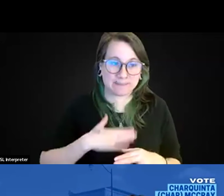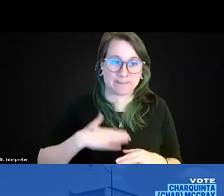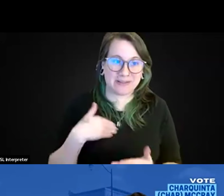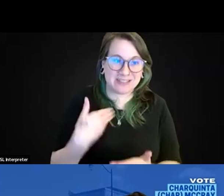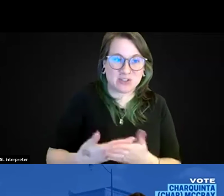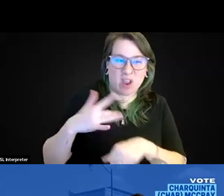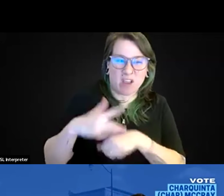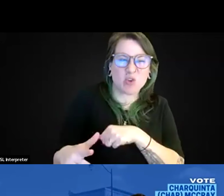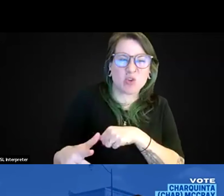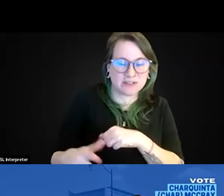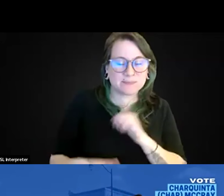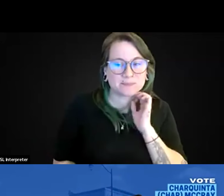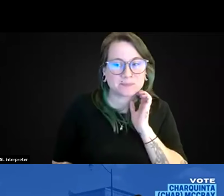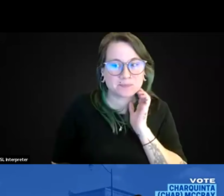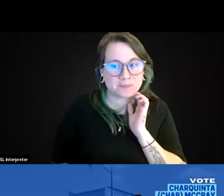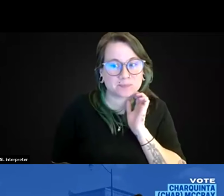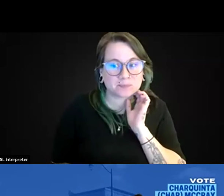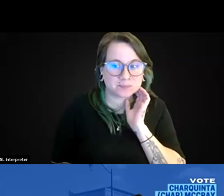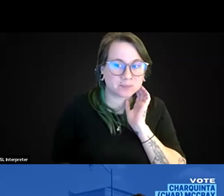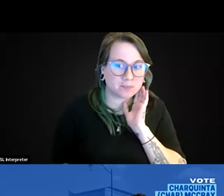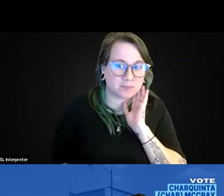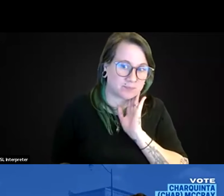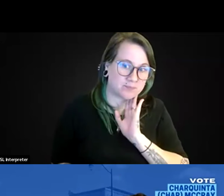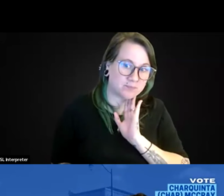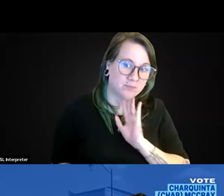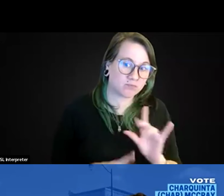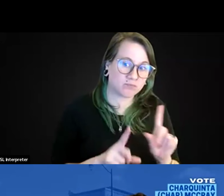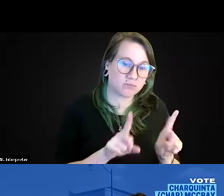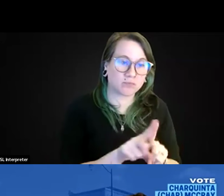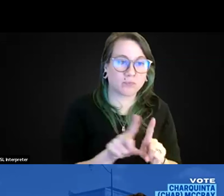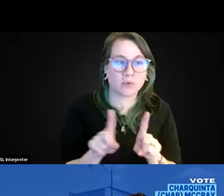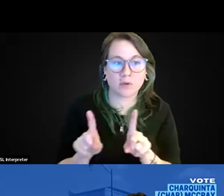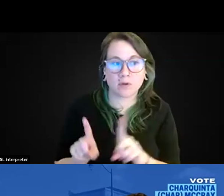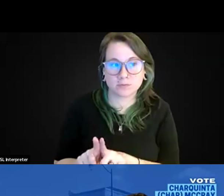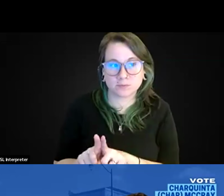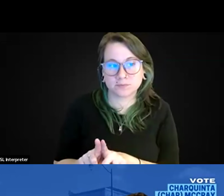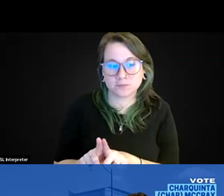be heard. Also,